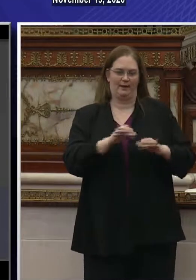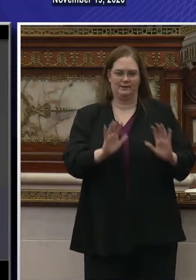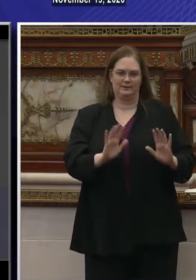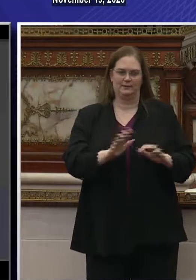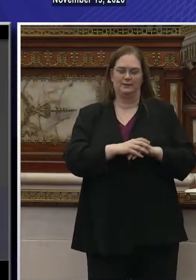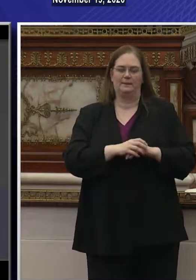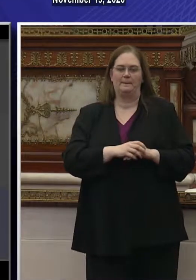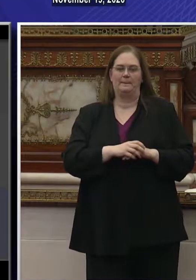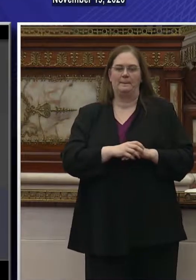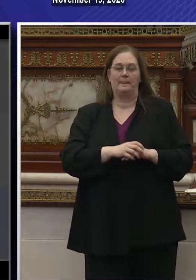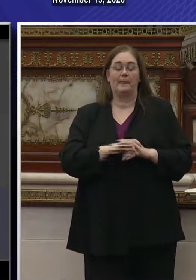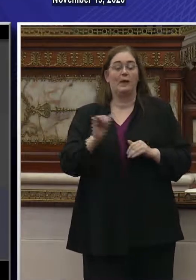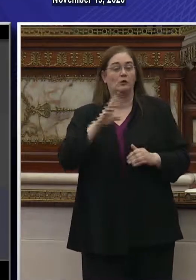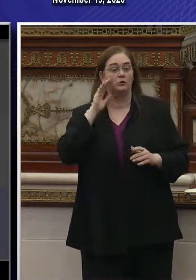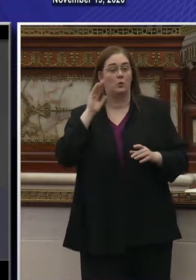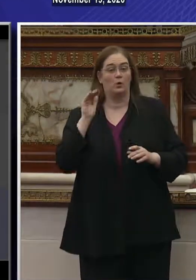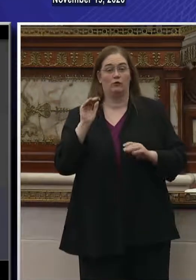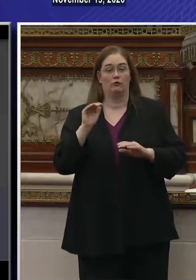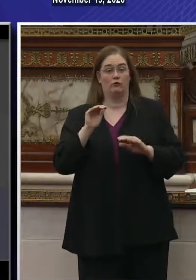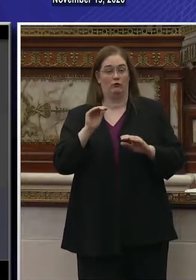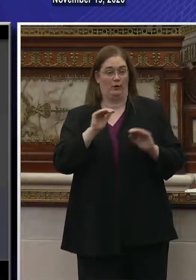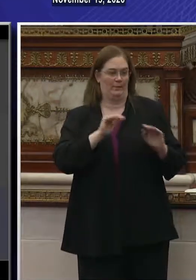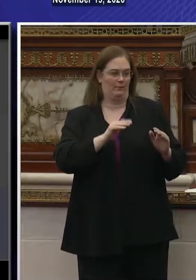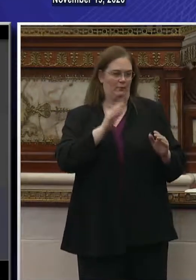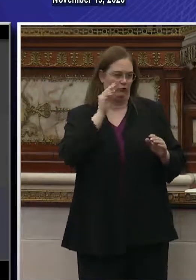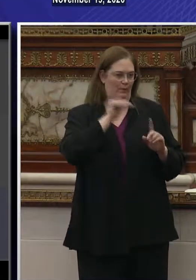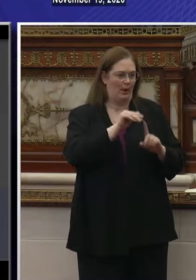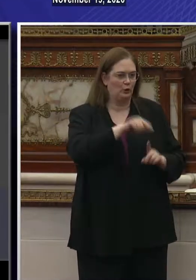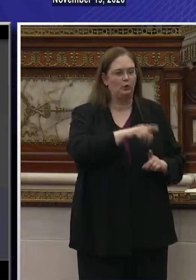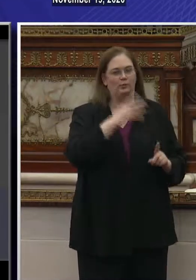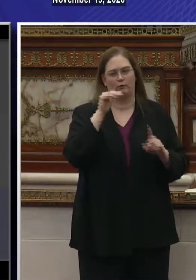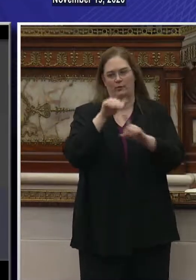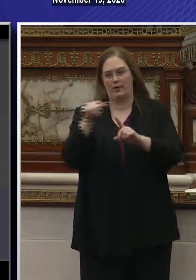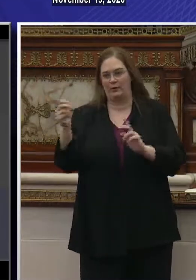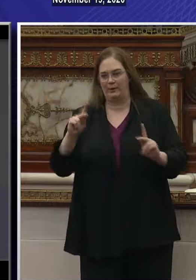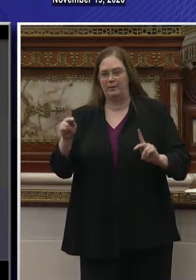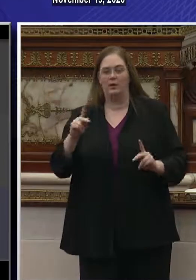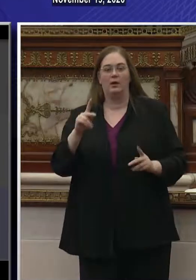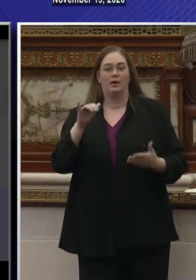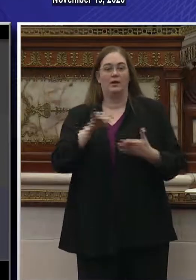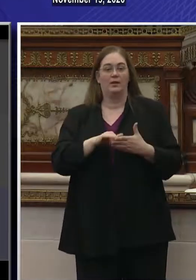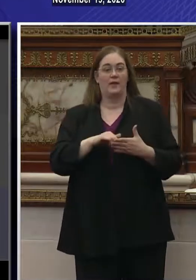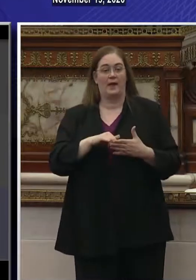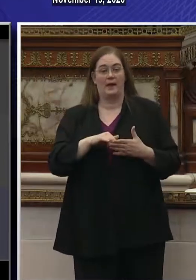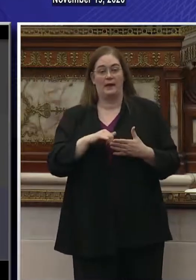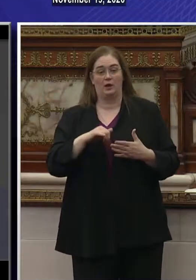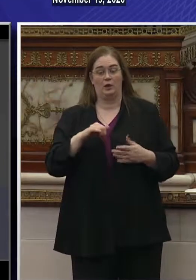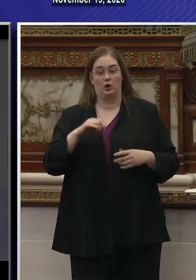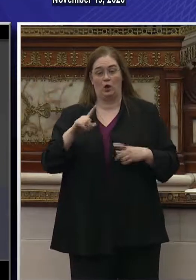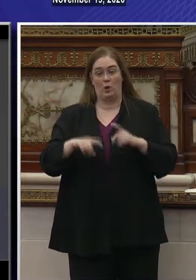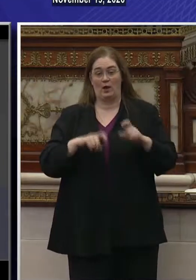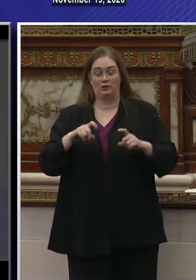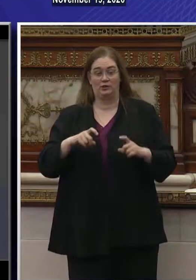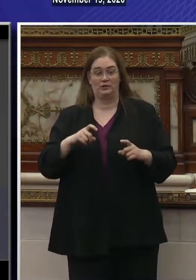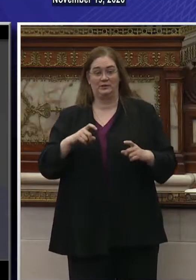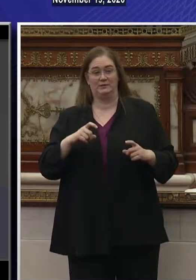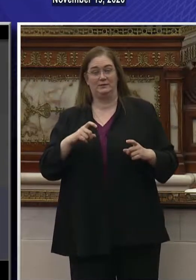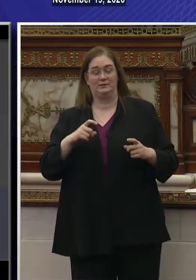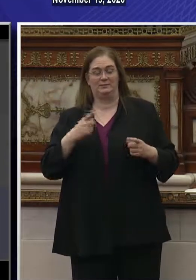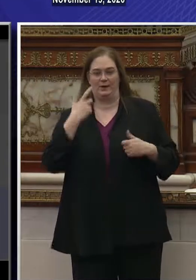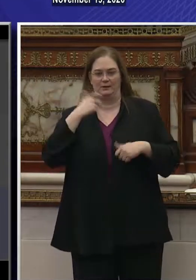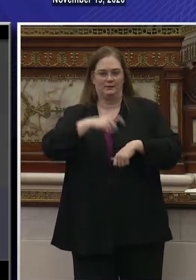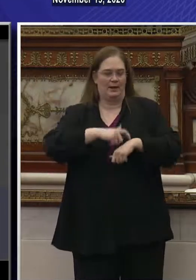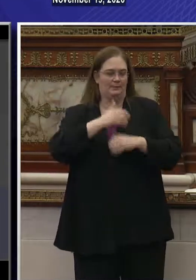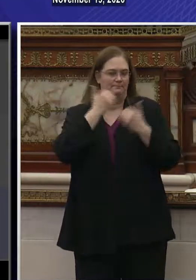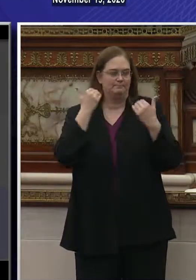And, also want to remind you and others that questions that haven't had the chance to get asked, because of